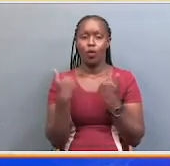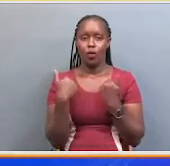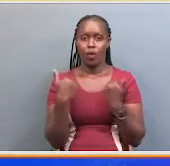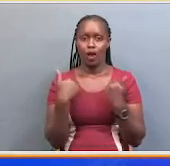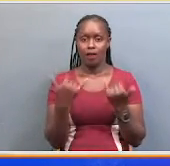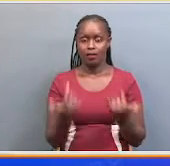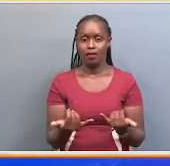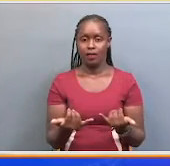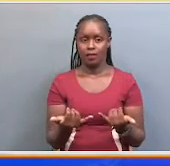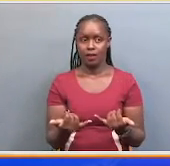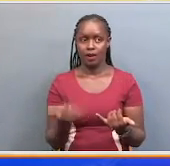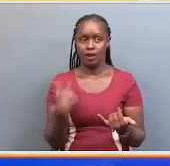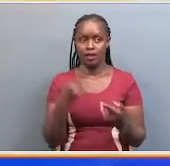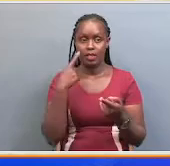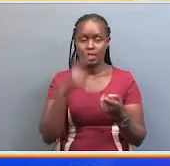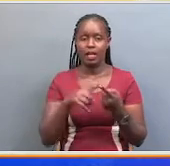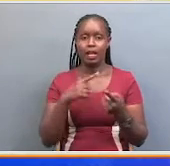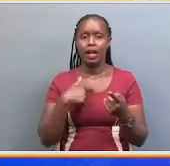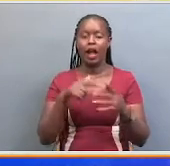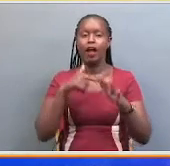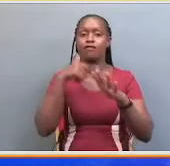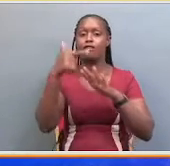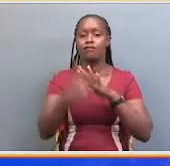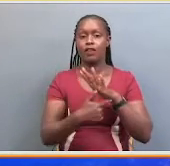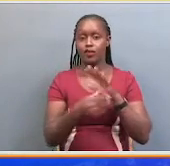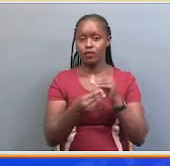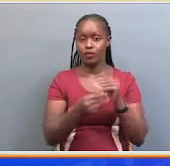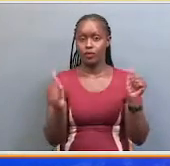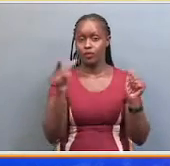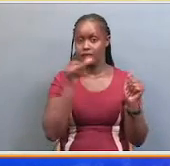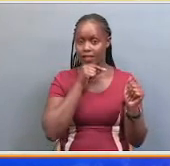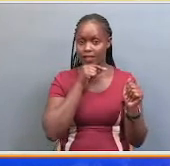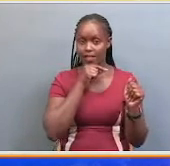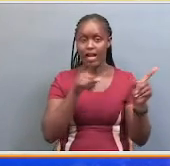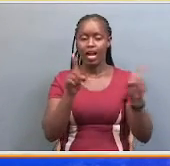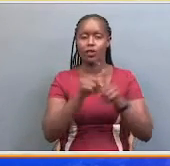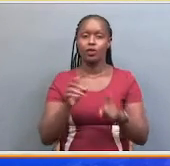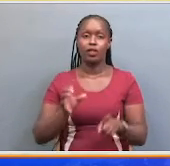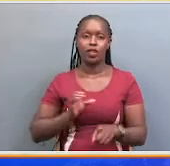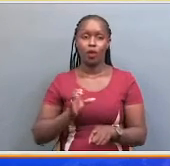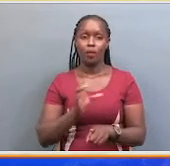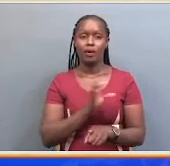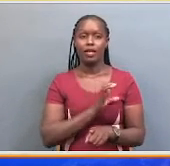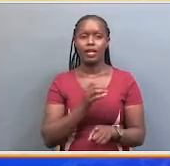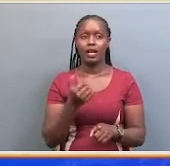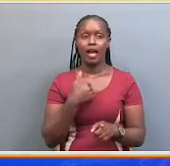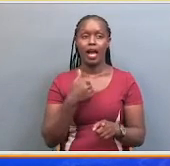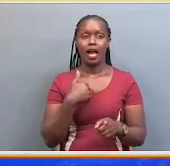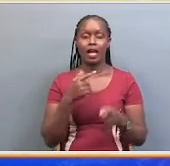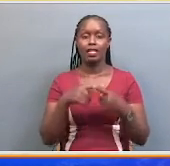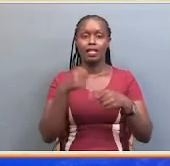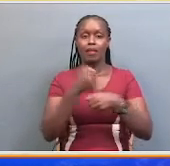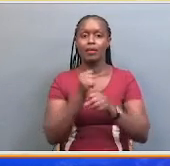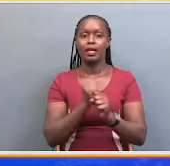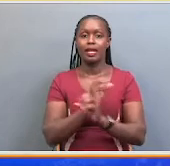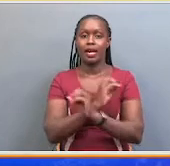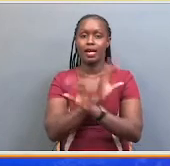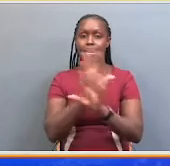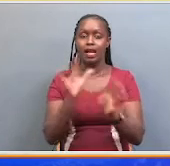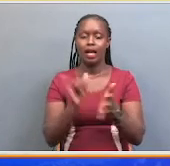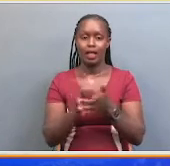conceded 35 of them, and the committee has made a finding that they are not